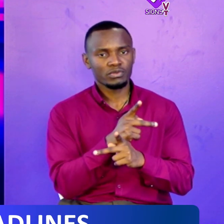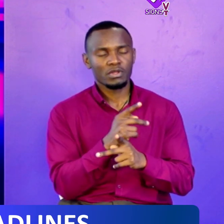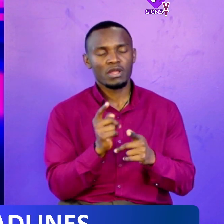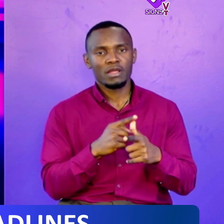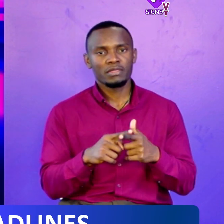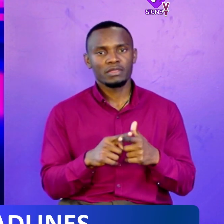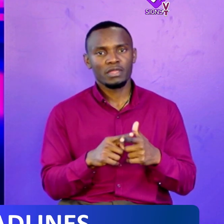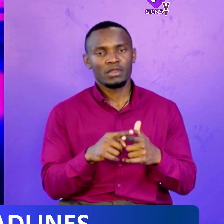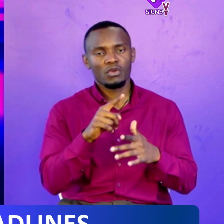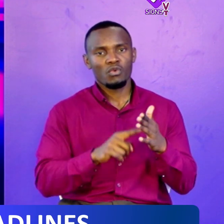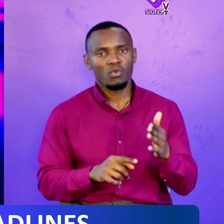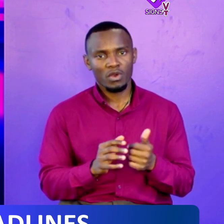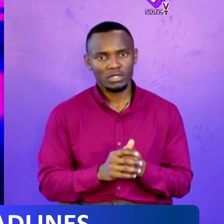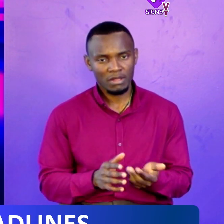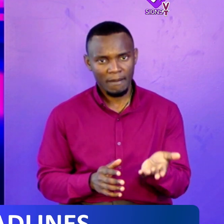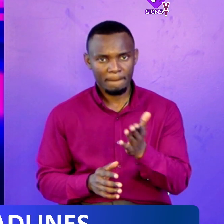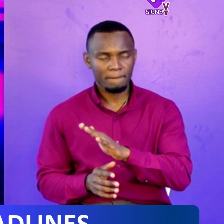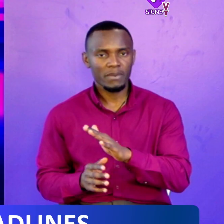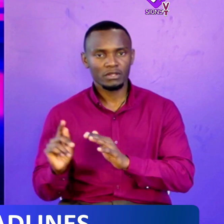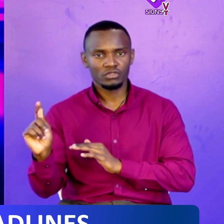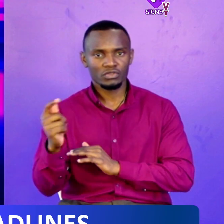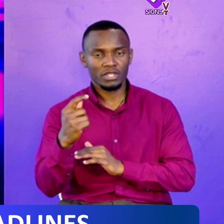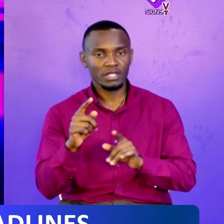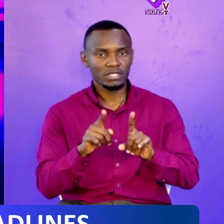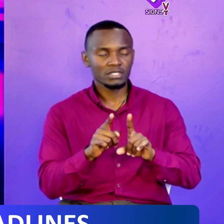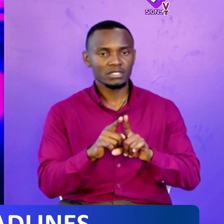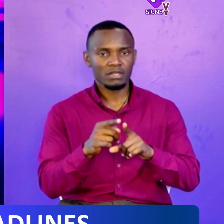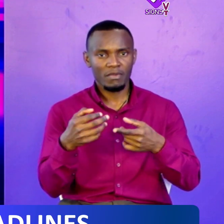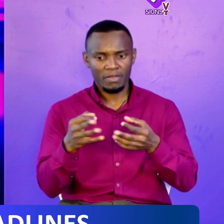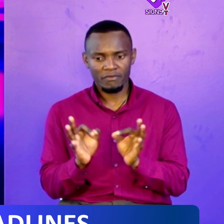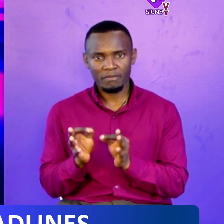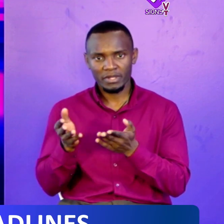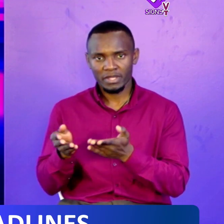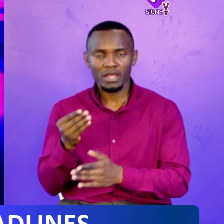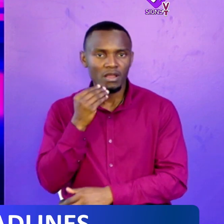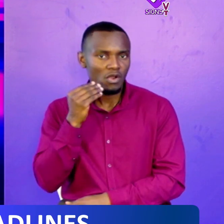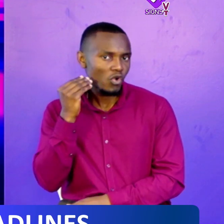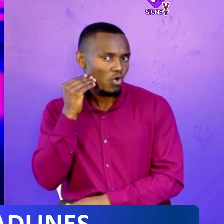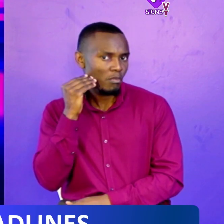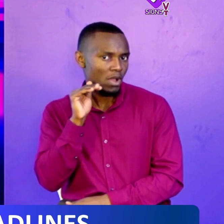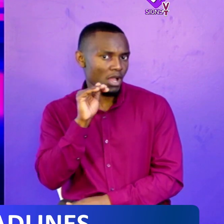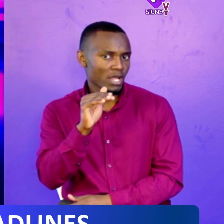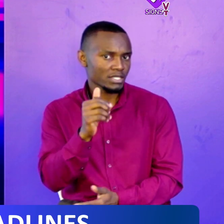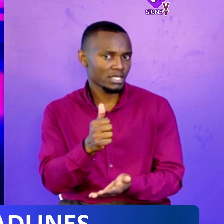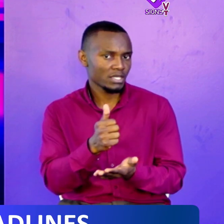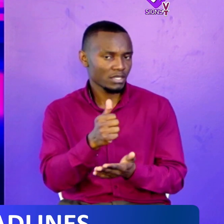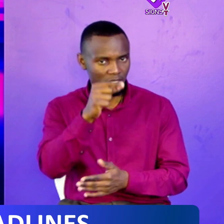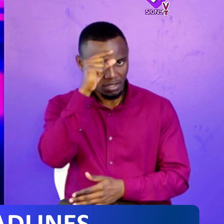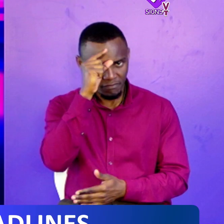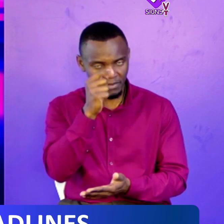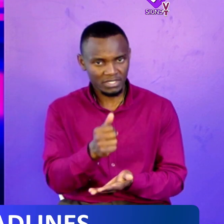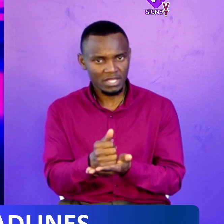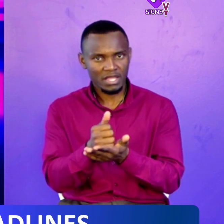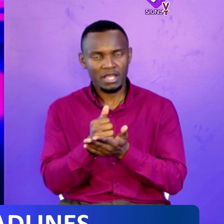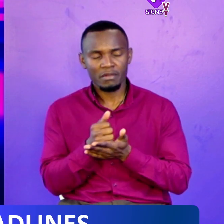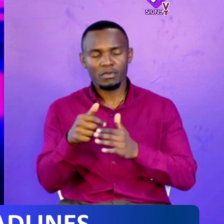onward repatriation to Kenya. But also, the family back home are seeking government's assistance in burying and